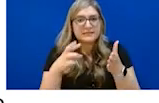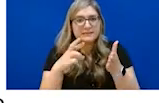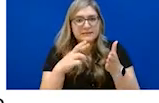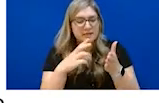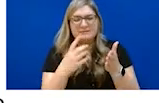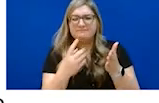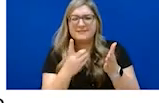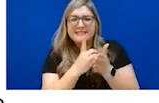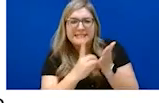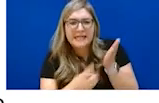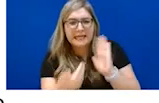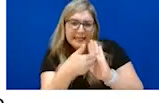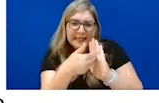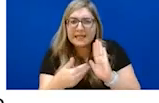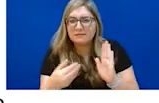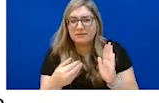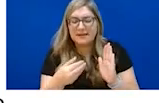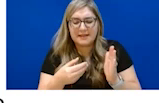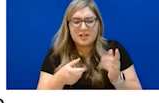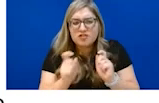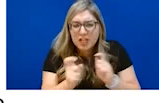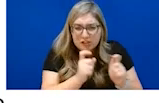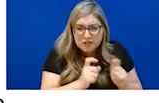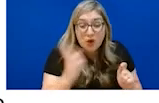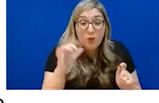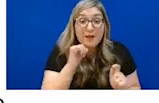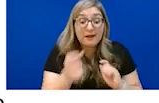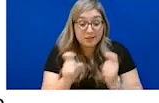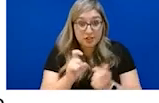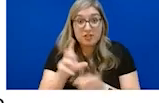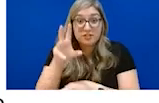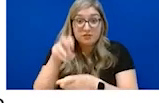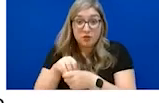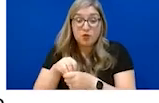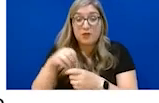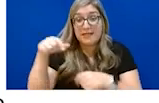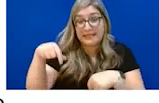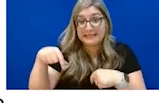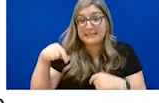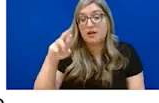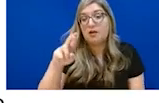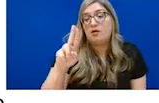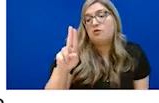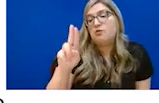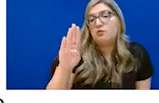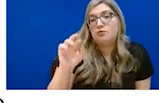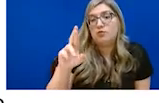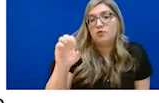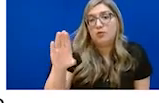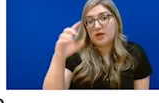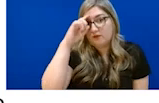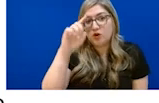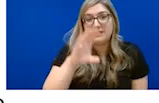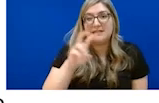It's heavy lift. Zero cost is a heavy lift. There's a lot of collaboration on this campus though. People, you know, sharing